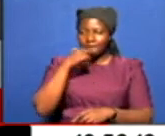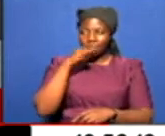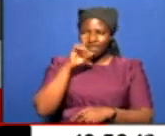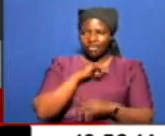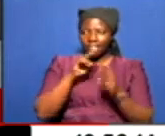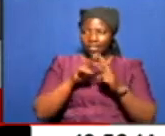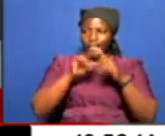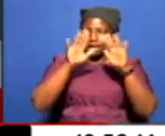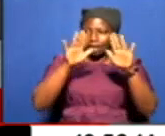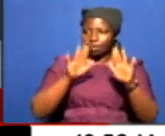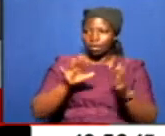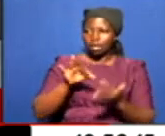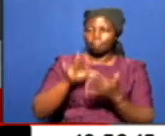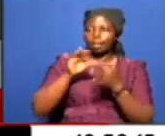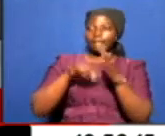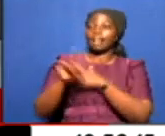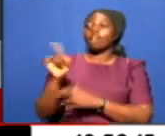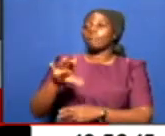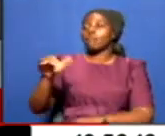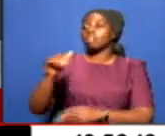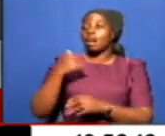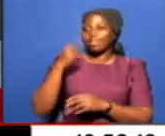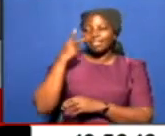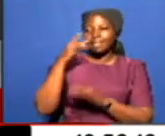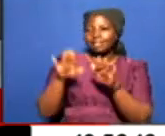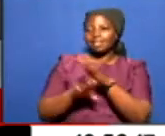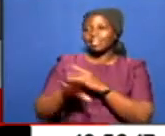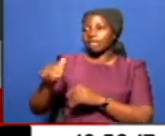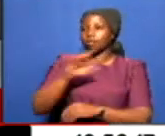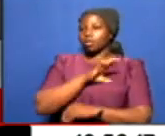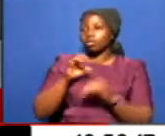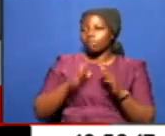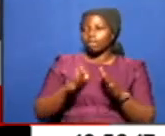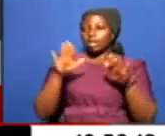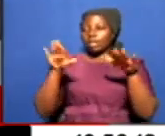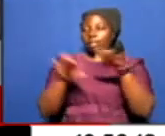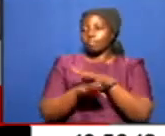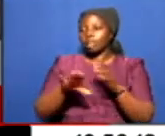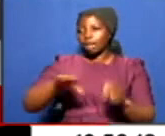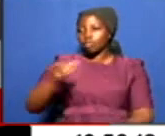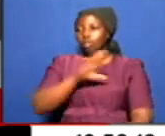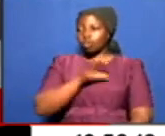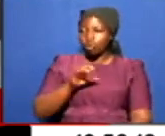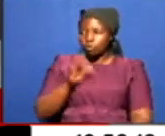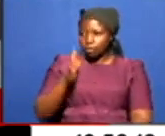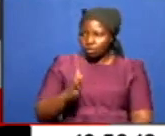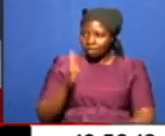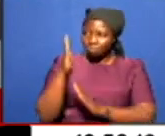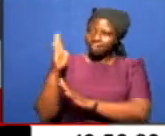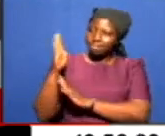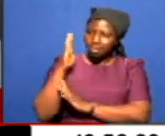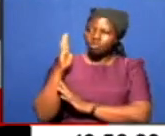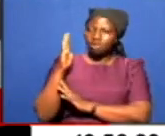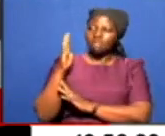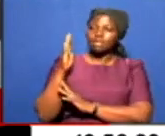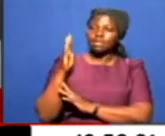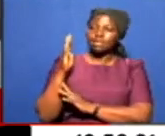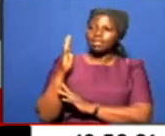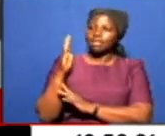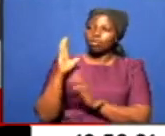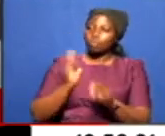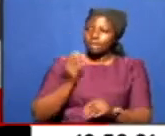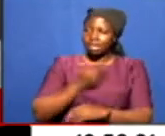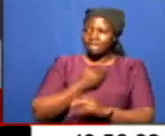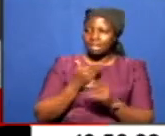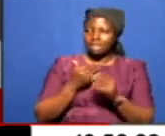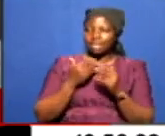we have seen the assistant county commissioners, the deputy county commissioners, basically the county security intelligence committee being very critical, mm-hmm.